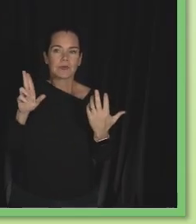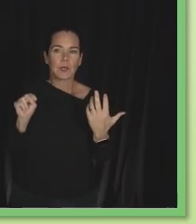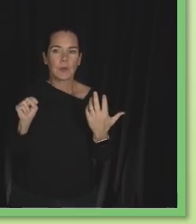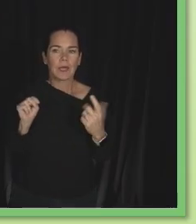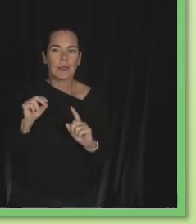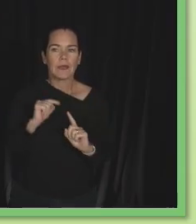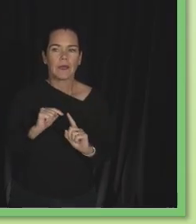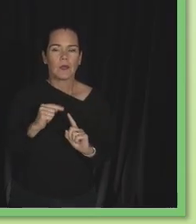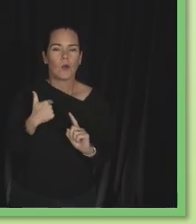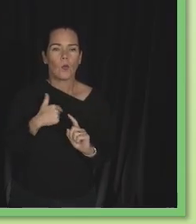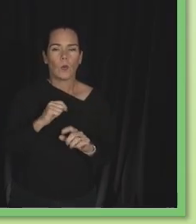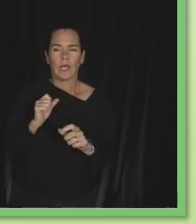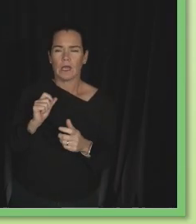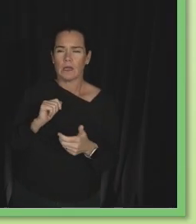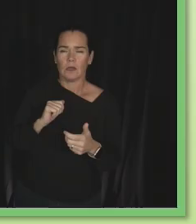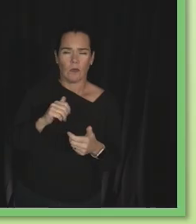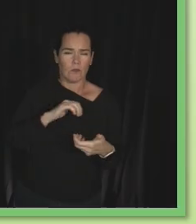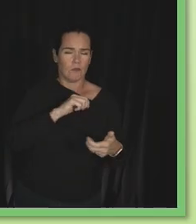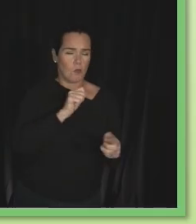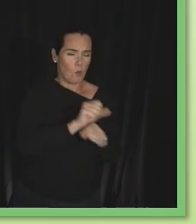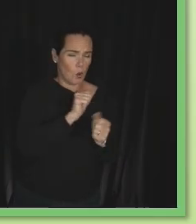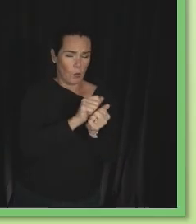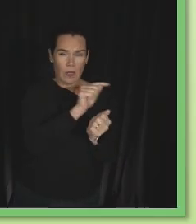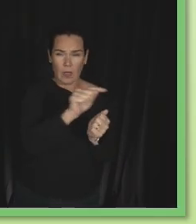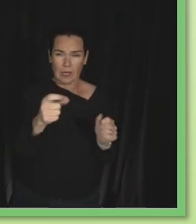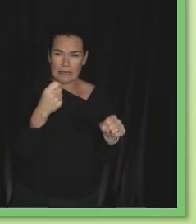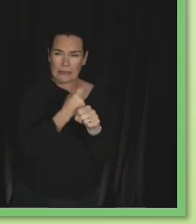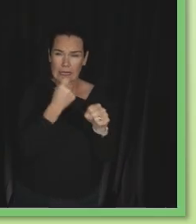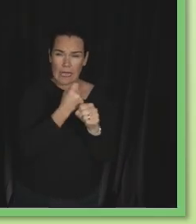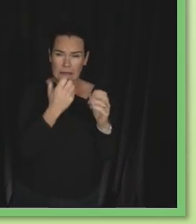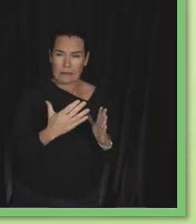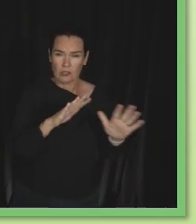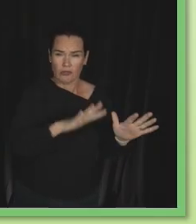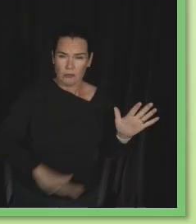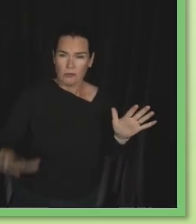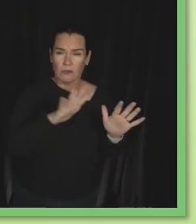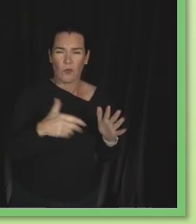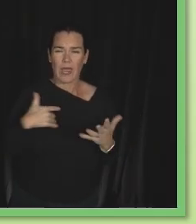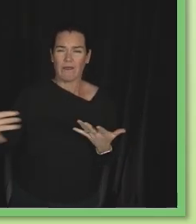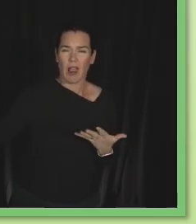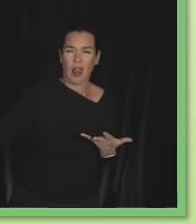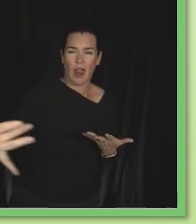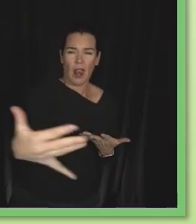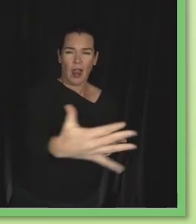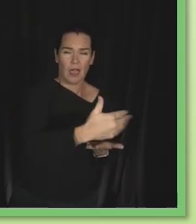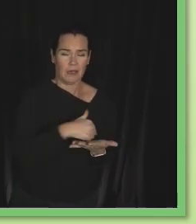we work with statisticians everywhere, and we have massive amount of data that we make available